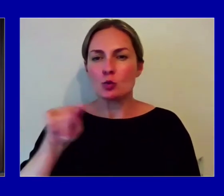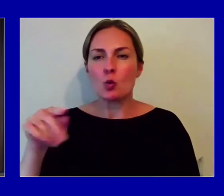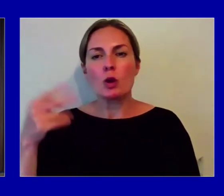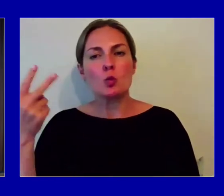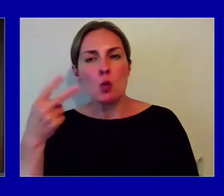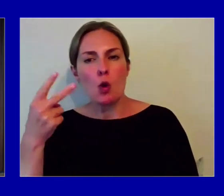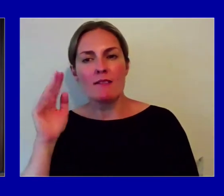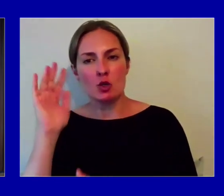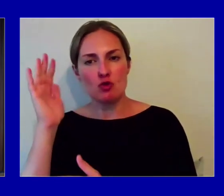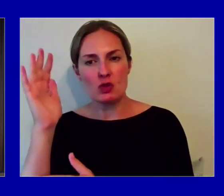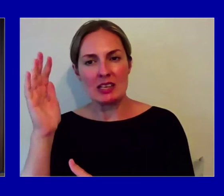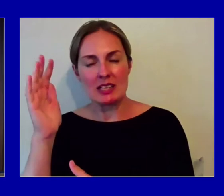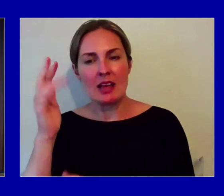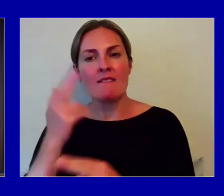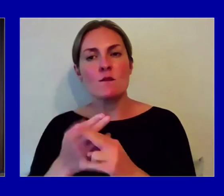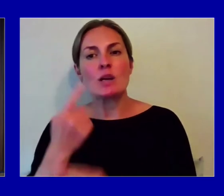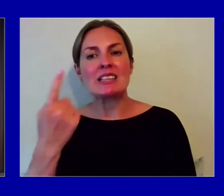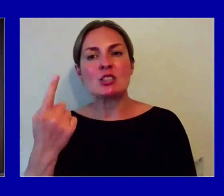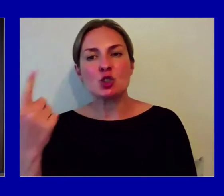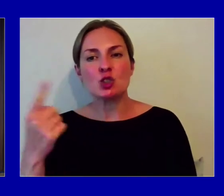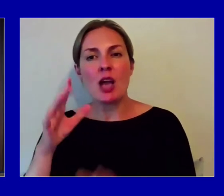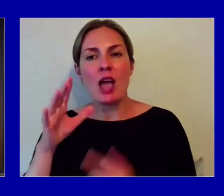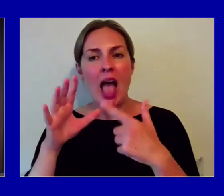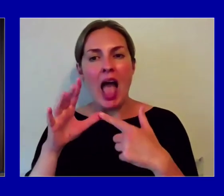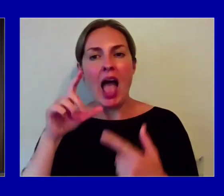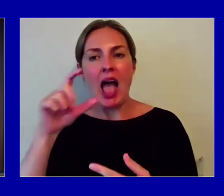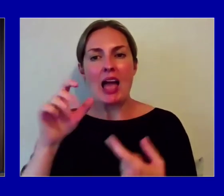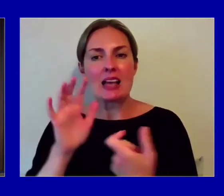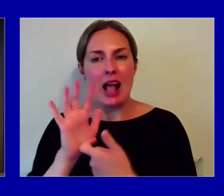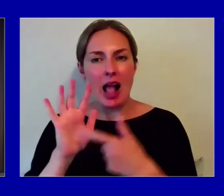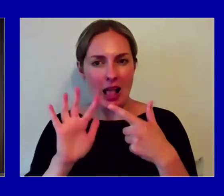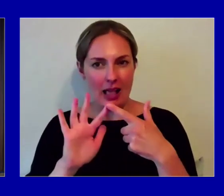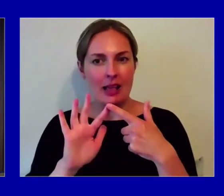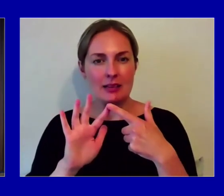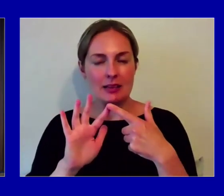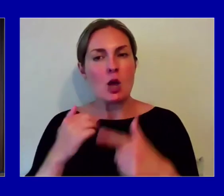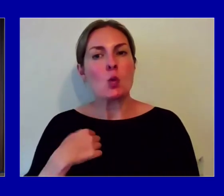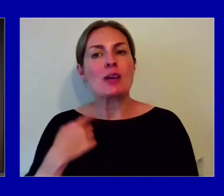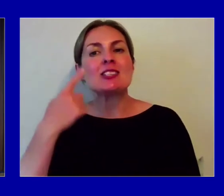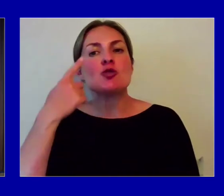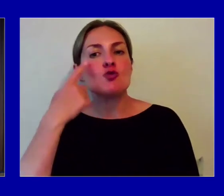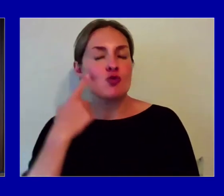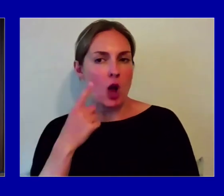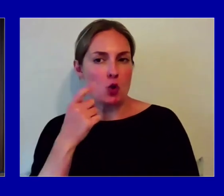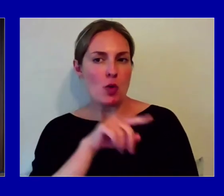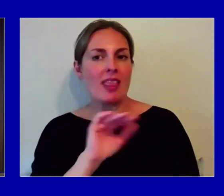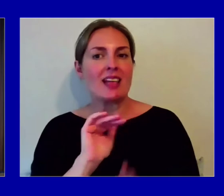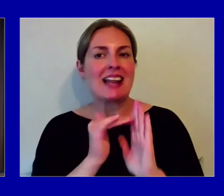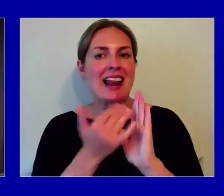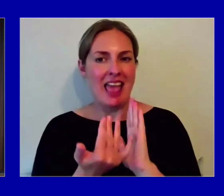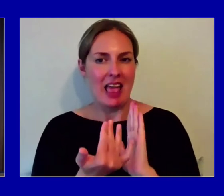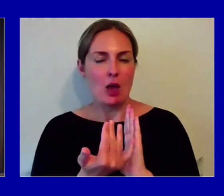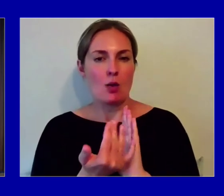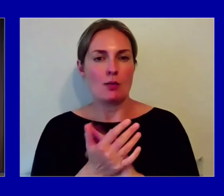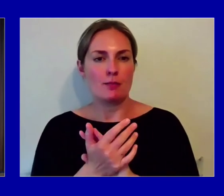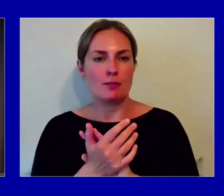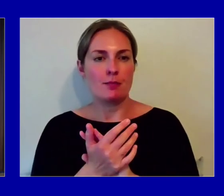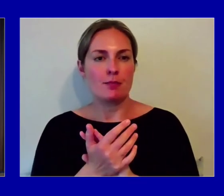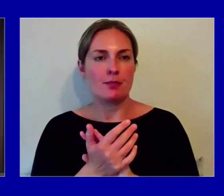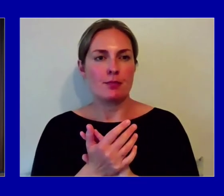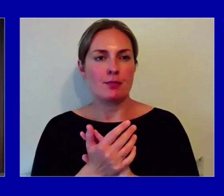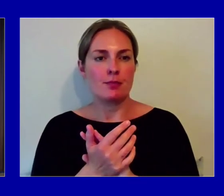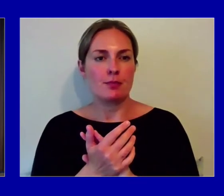Um, we're trying to go back to that now. All of Australian forests, the, the forest around Mallacoot is said to be pristine. That's